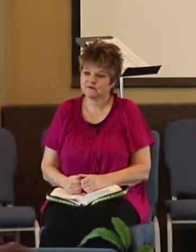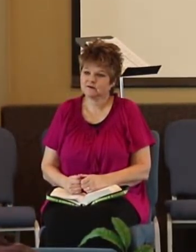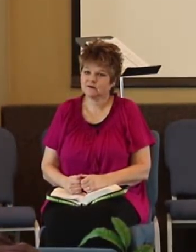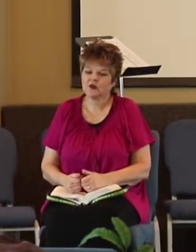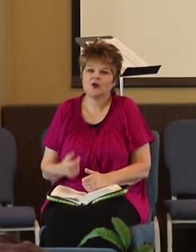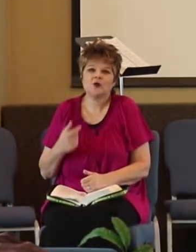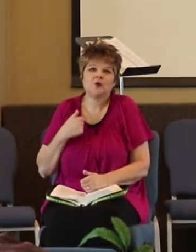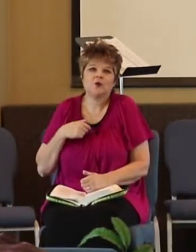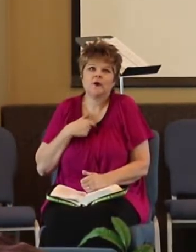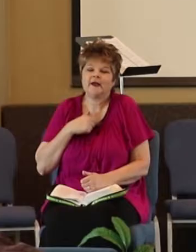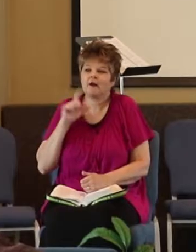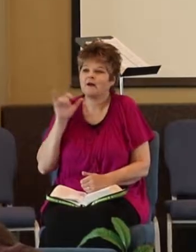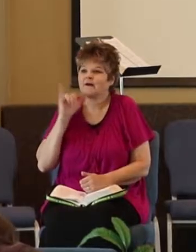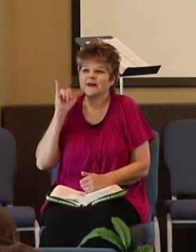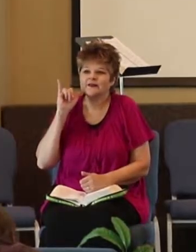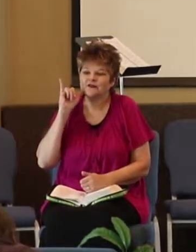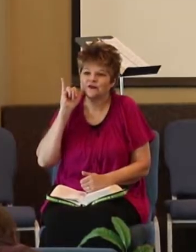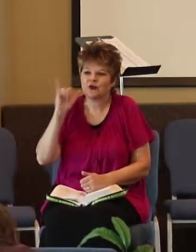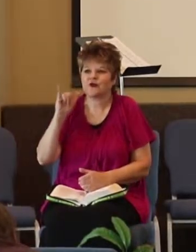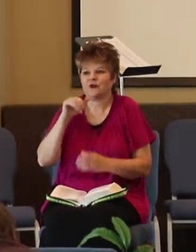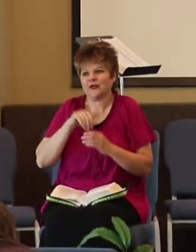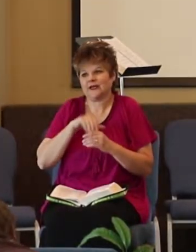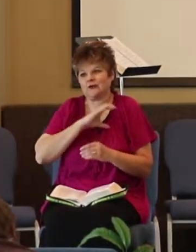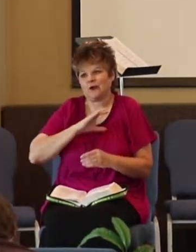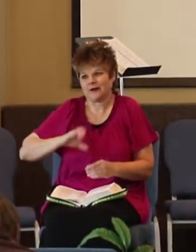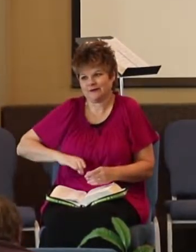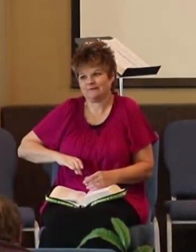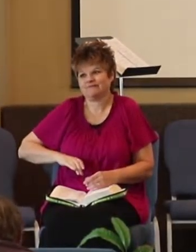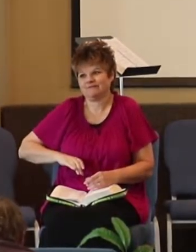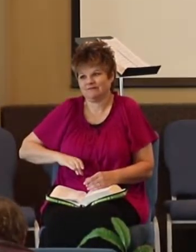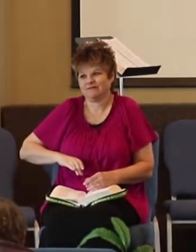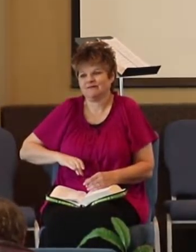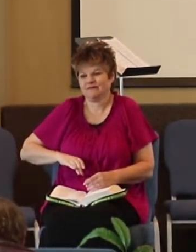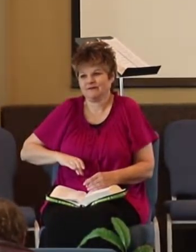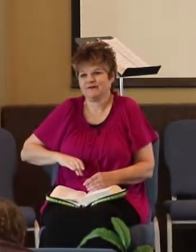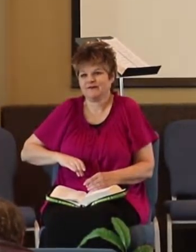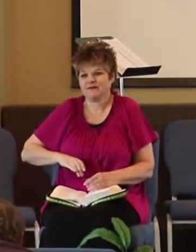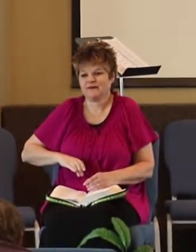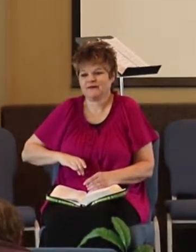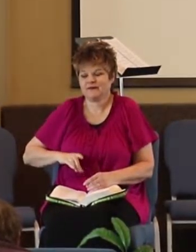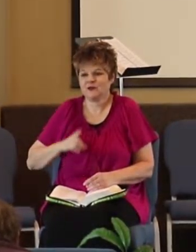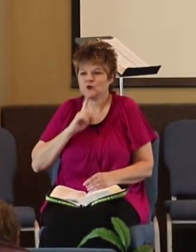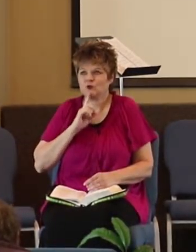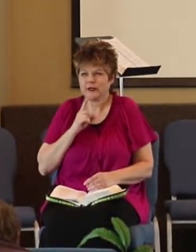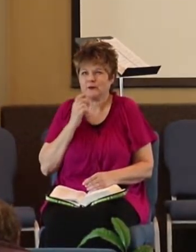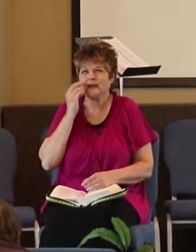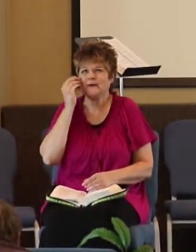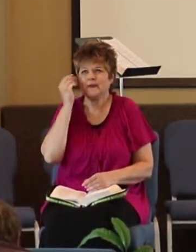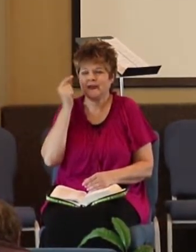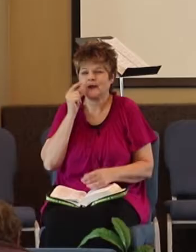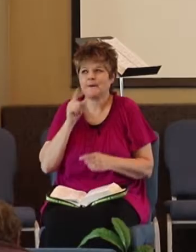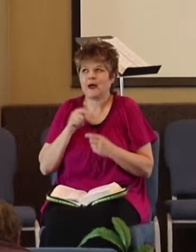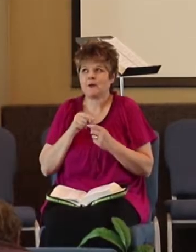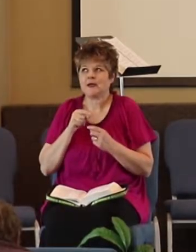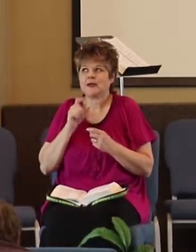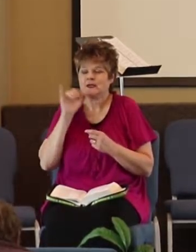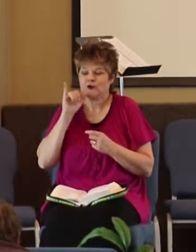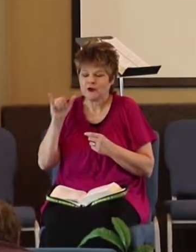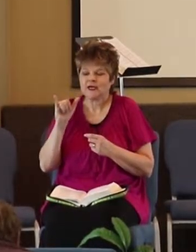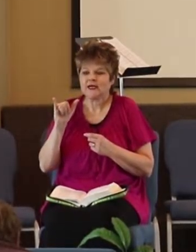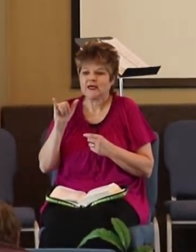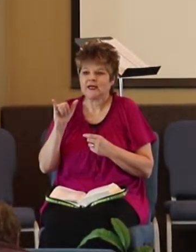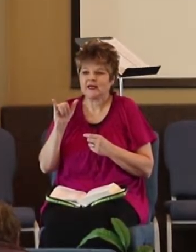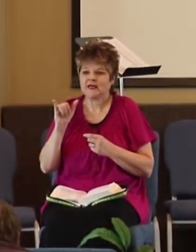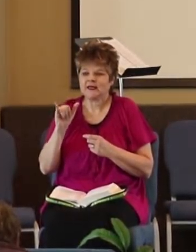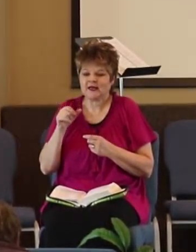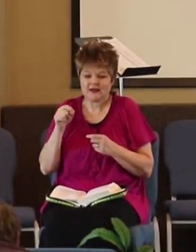Folks, we are eternal in Christ. This really, when you think about eternity and you think about our existence,